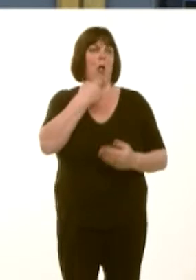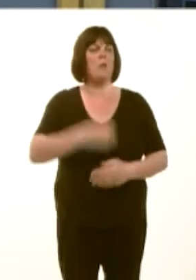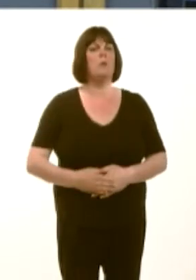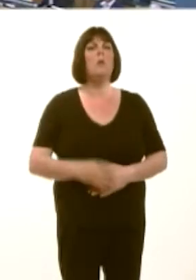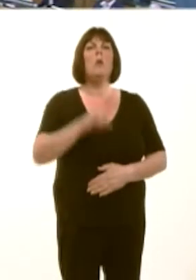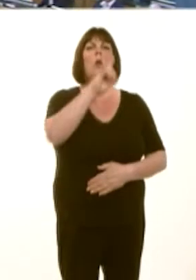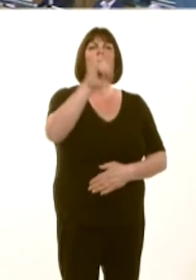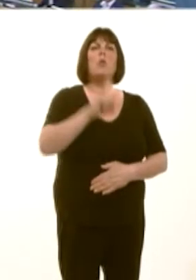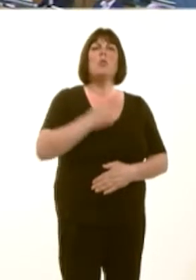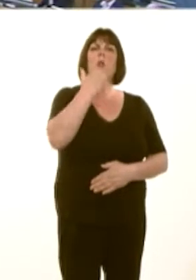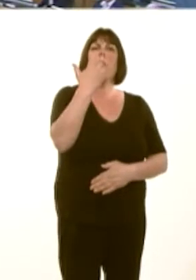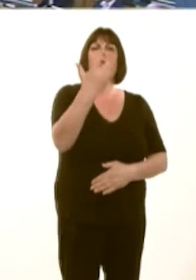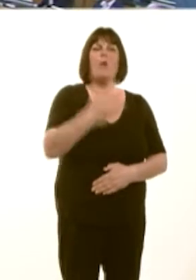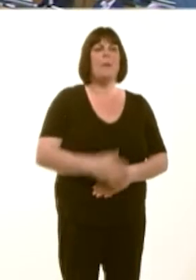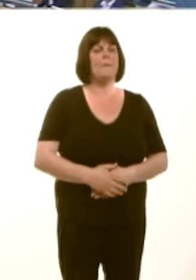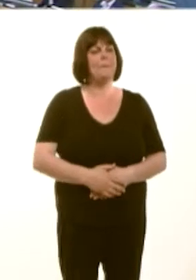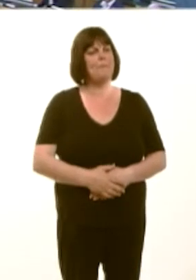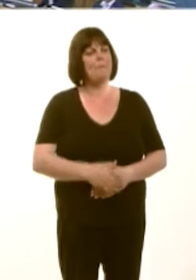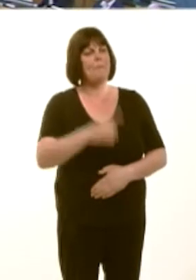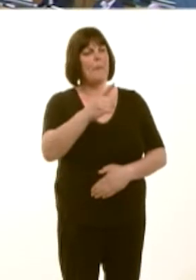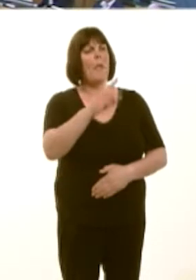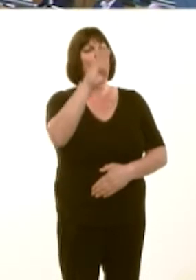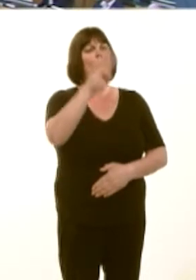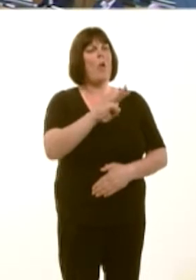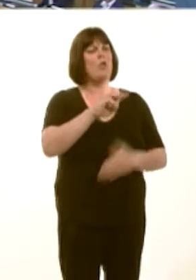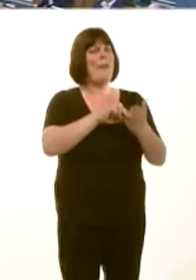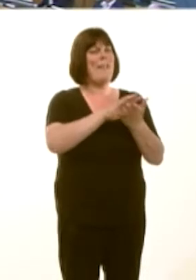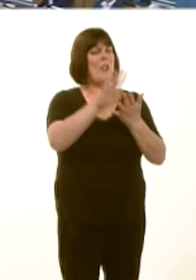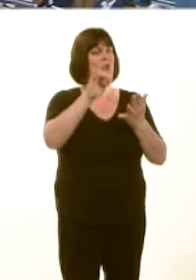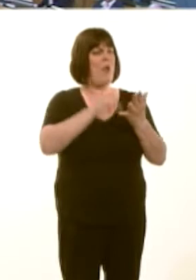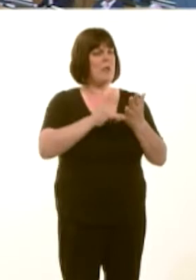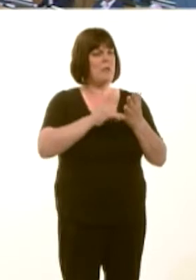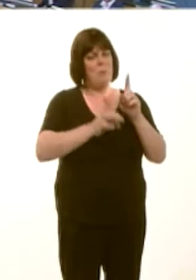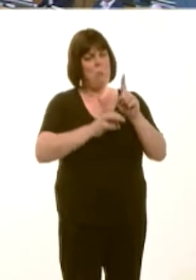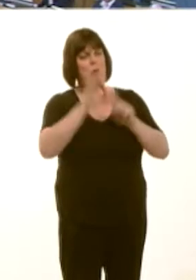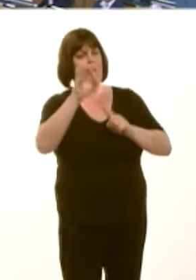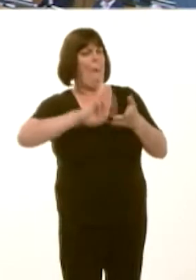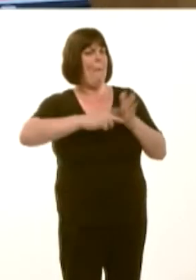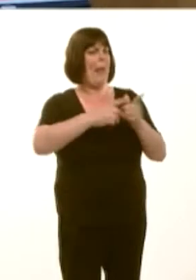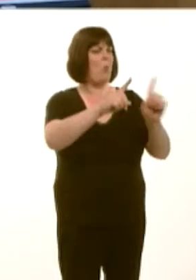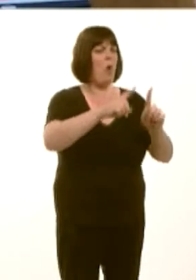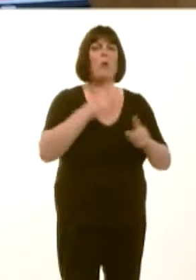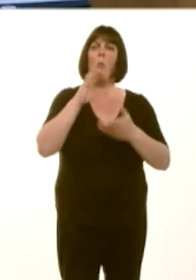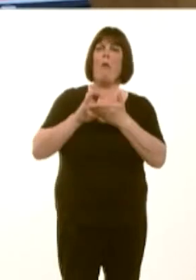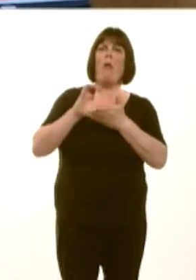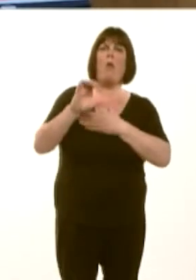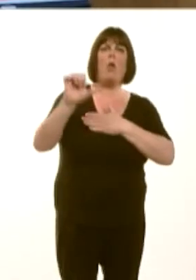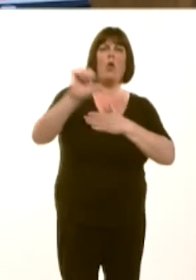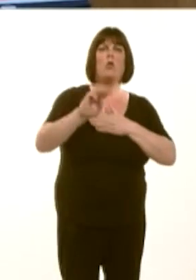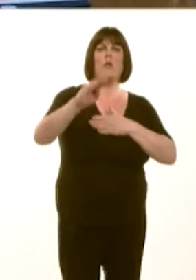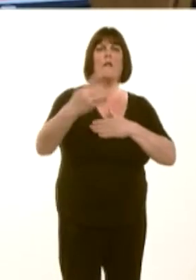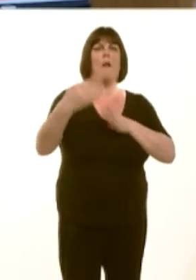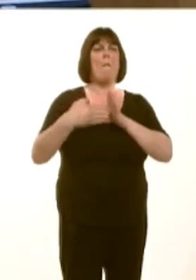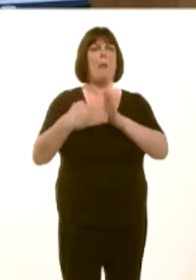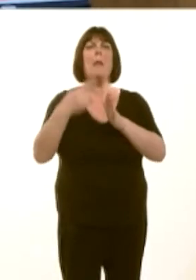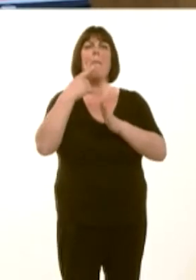Will the First Minister provide an update on plans for improving the Welsh NHS? Yes, we invested an additional £295 million in 2015